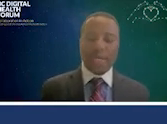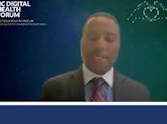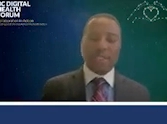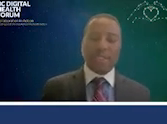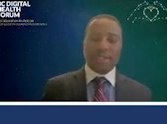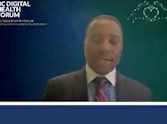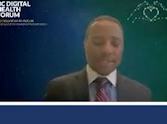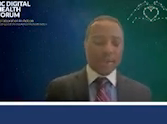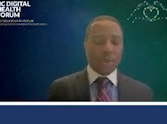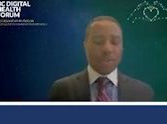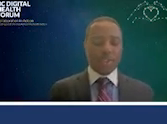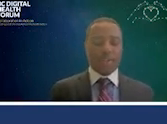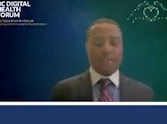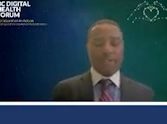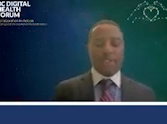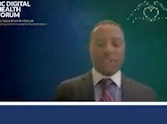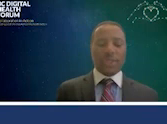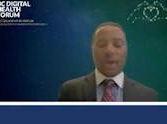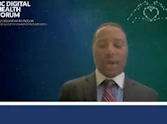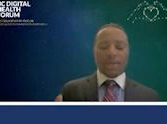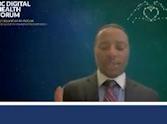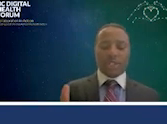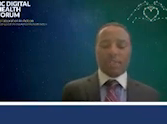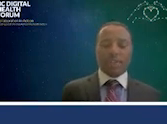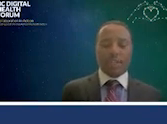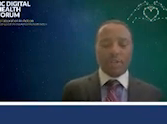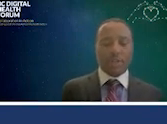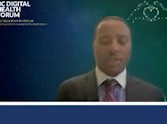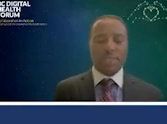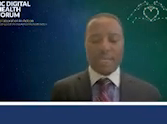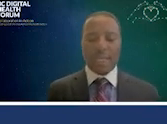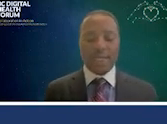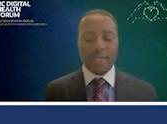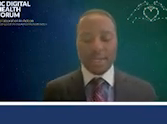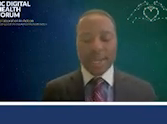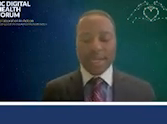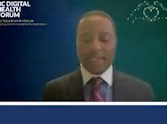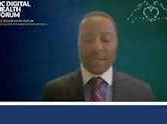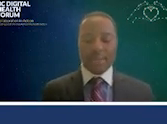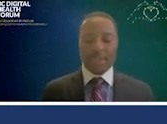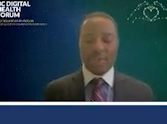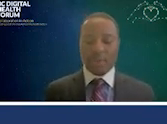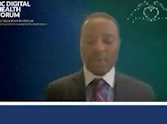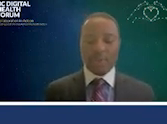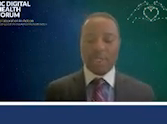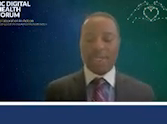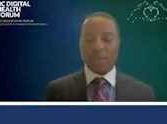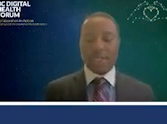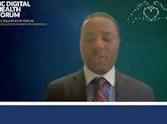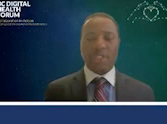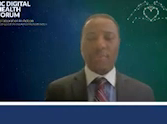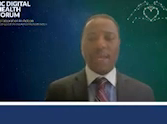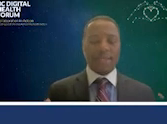the provider. And the goals of affiliation are to deliver longitudinal care and establish a